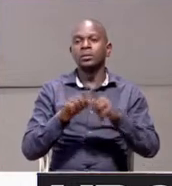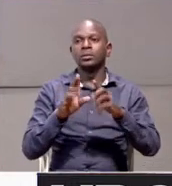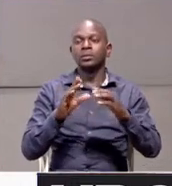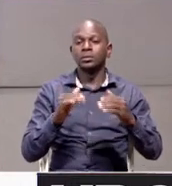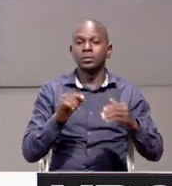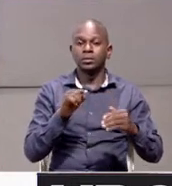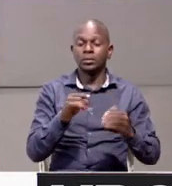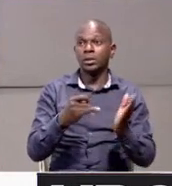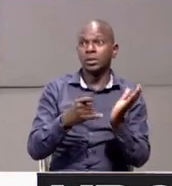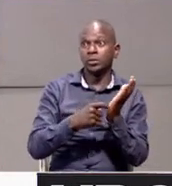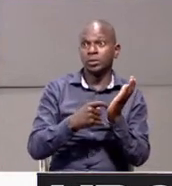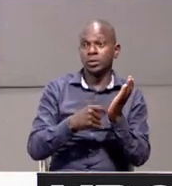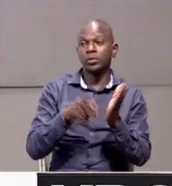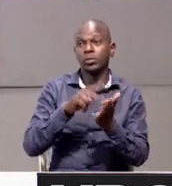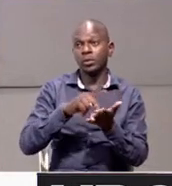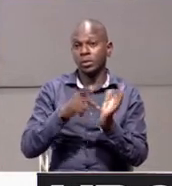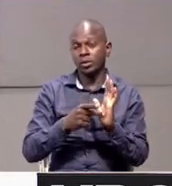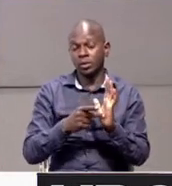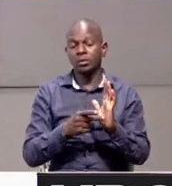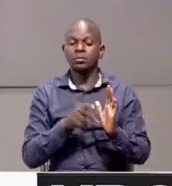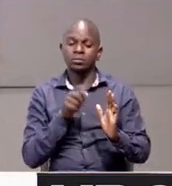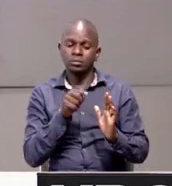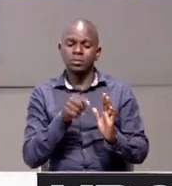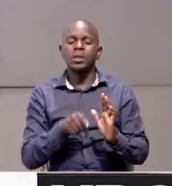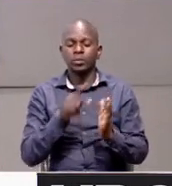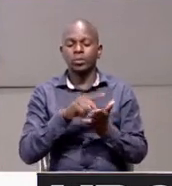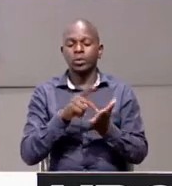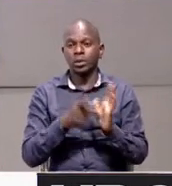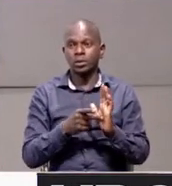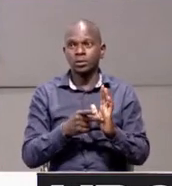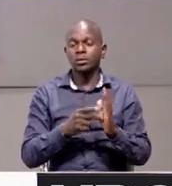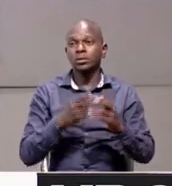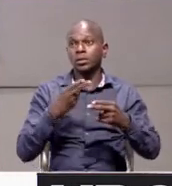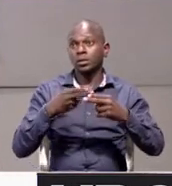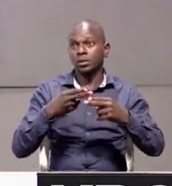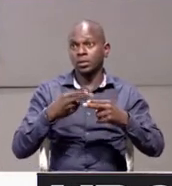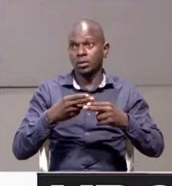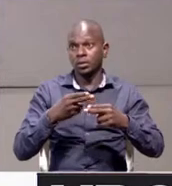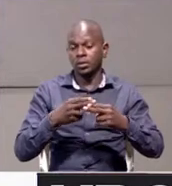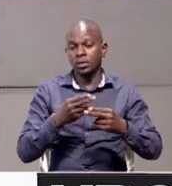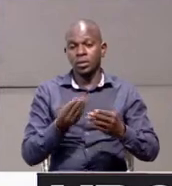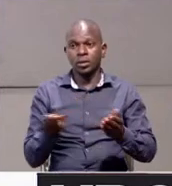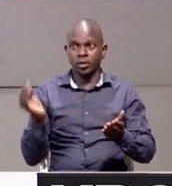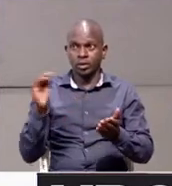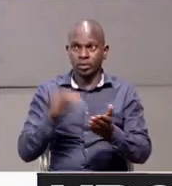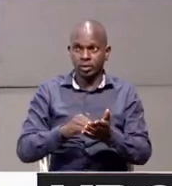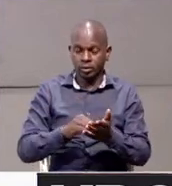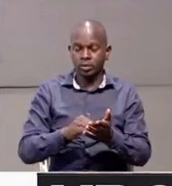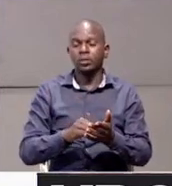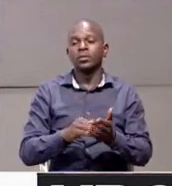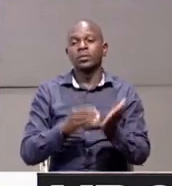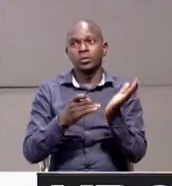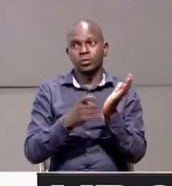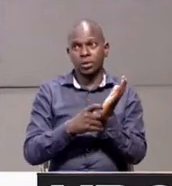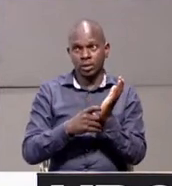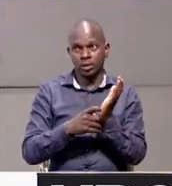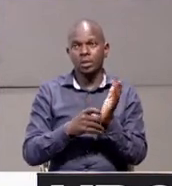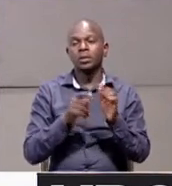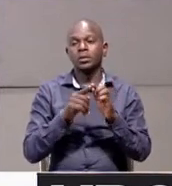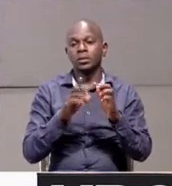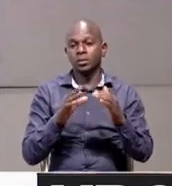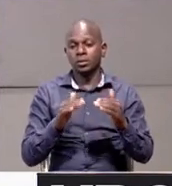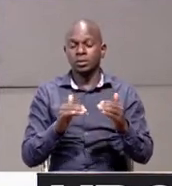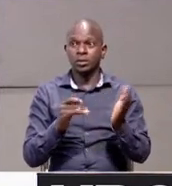is the Kiswahili project. Our Kiswahili project, it's called the Rebirth of Kiswahili. So as